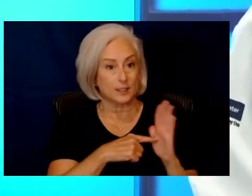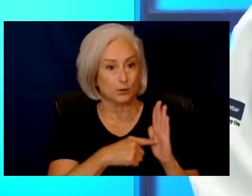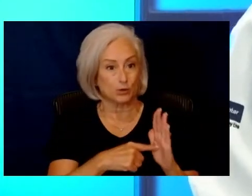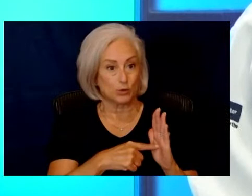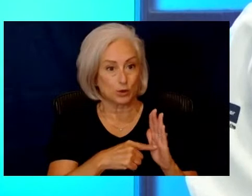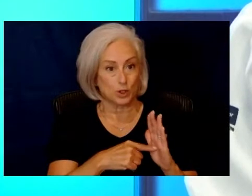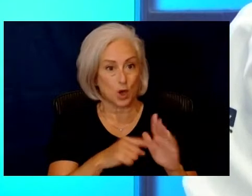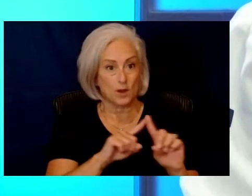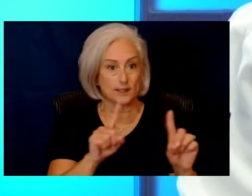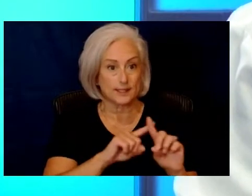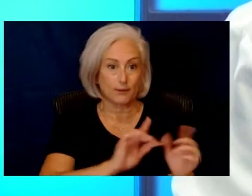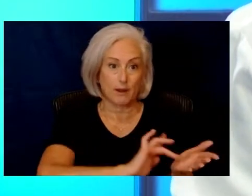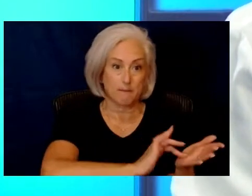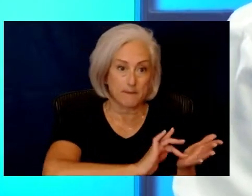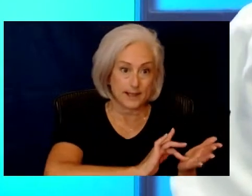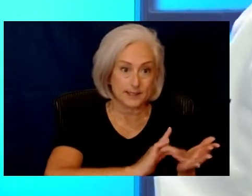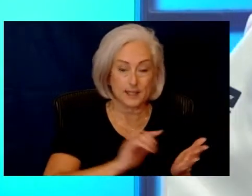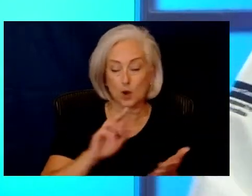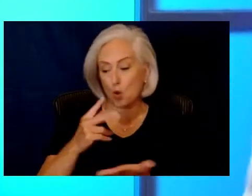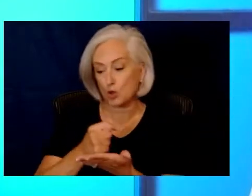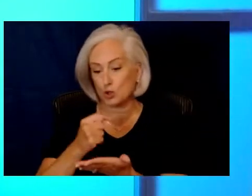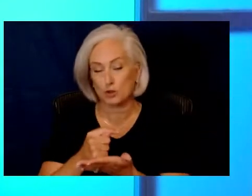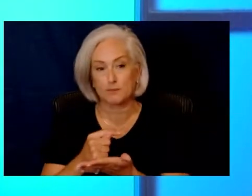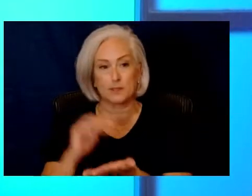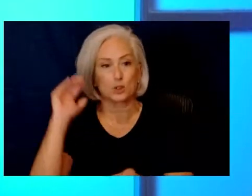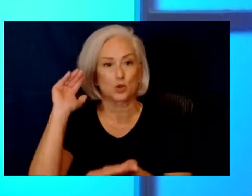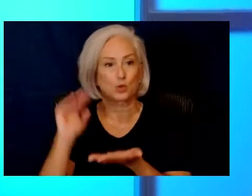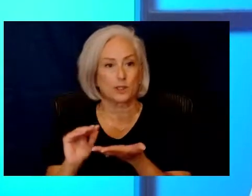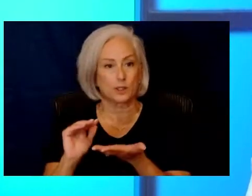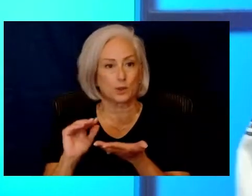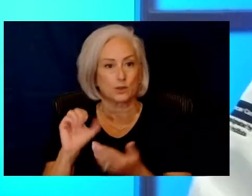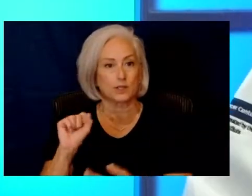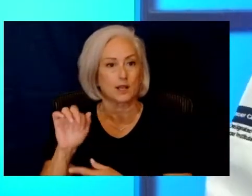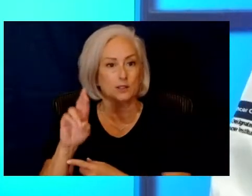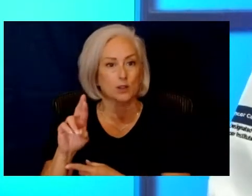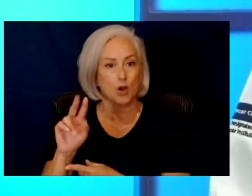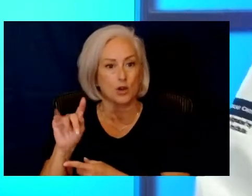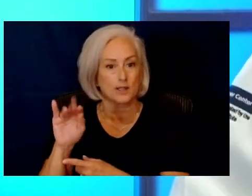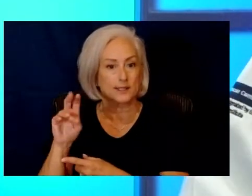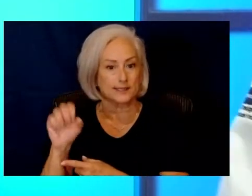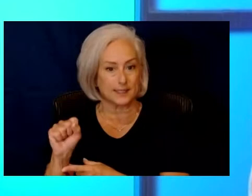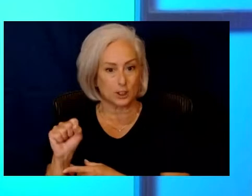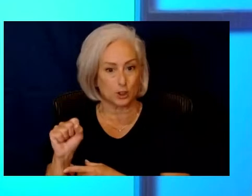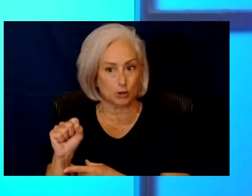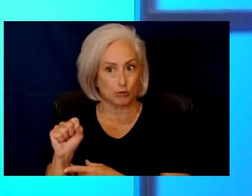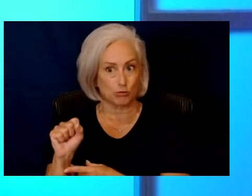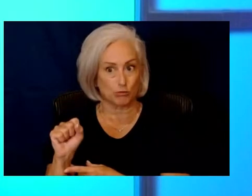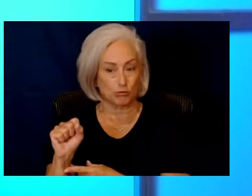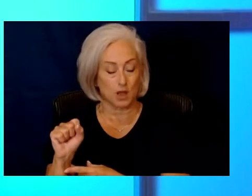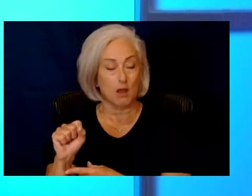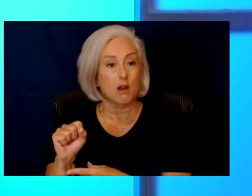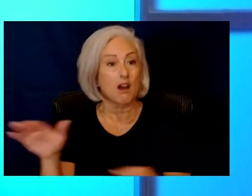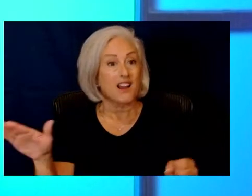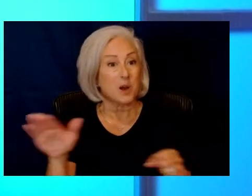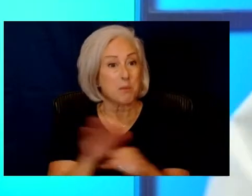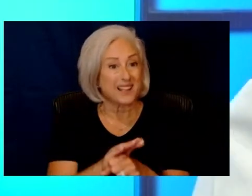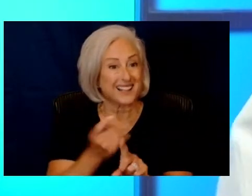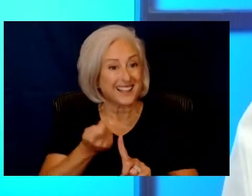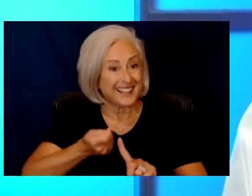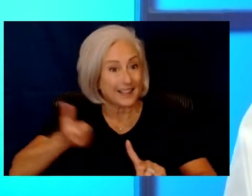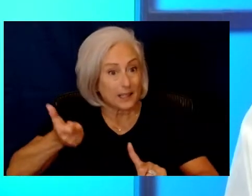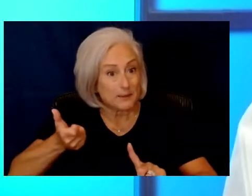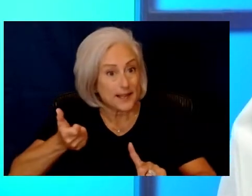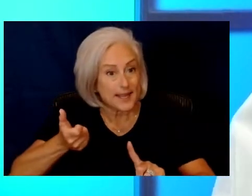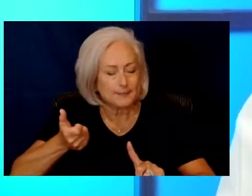or other treatments that can potentially reduce the scar tissue. I don't think there's great treatment to completely eliminate it, but actually some of the faculty